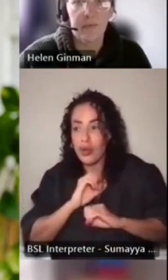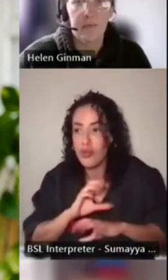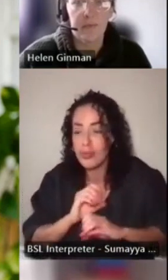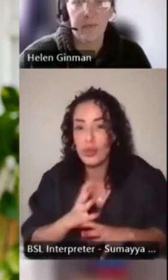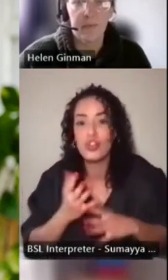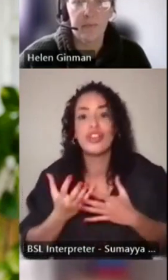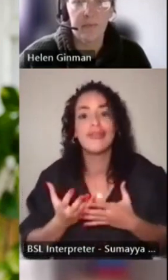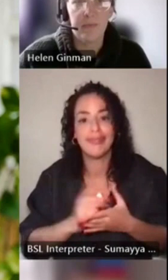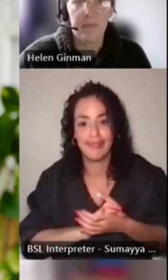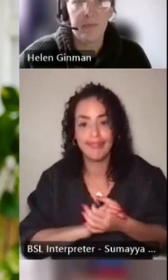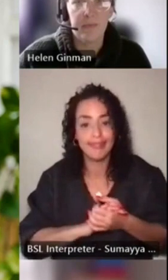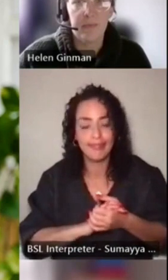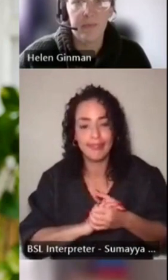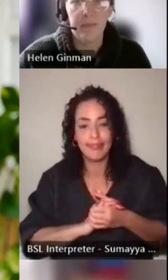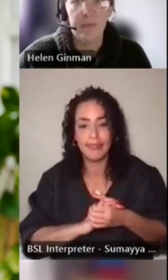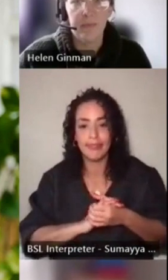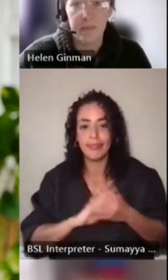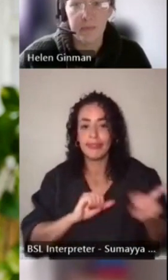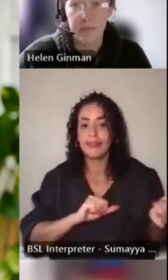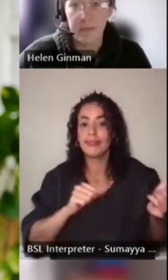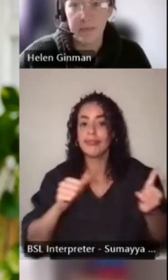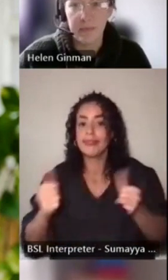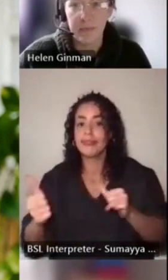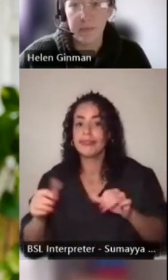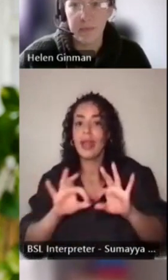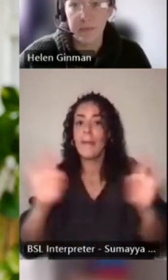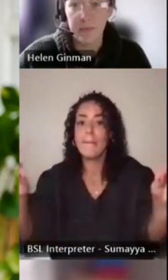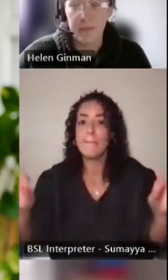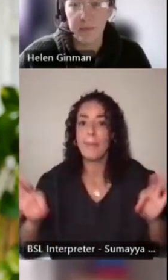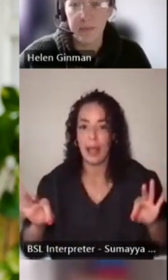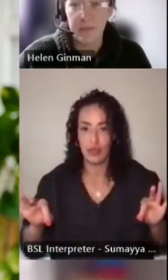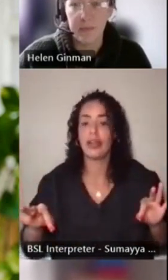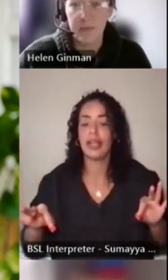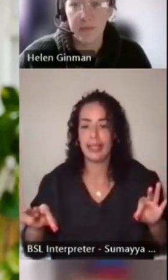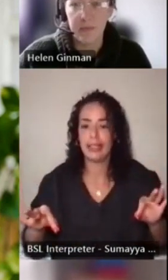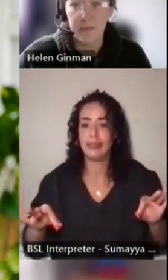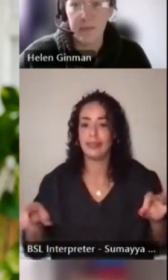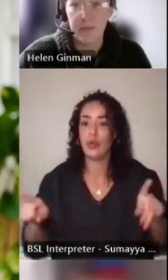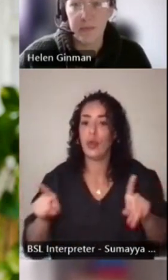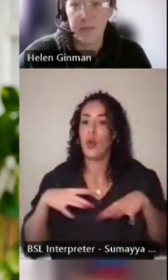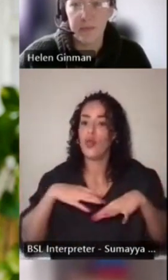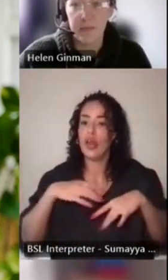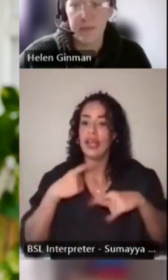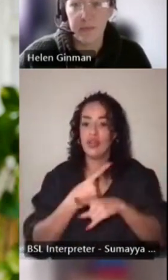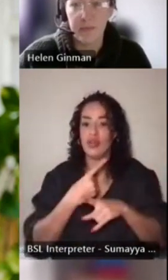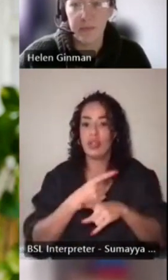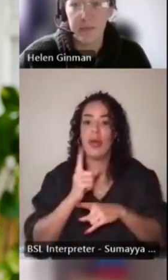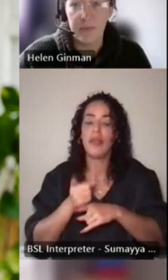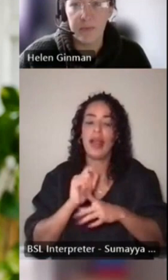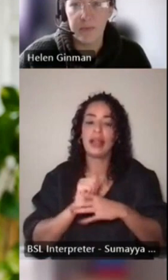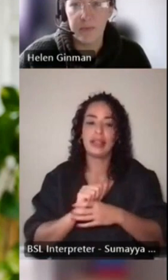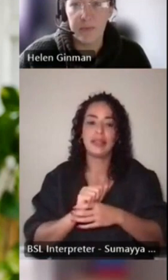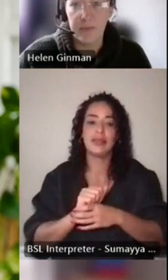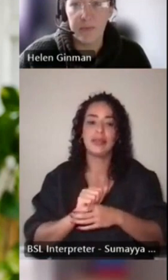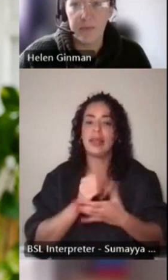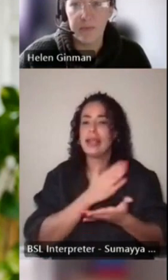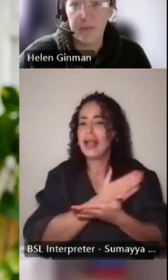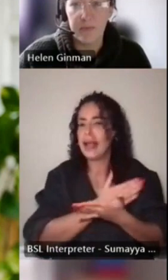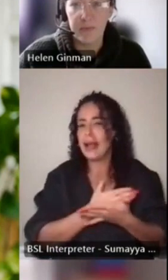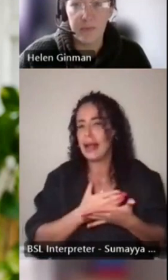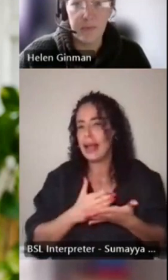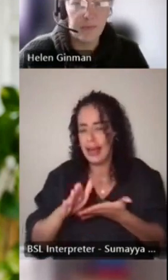contributions. Next, we've got boundaries. So like we've already spoken a little bit about, clearly define and communicate